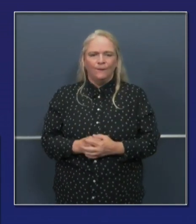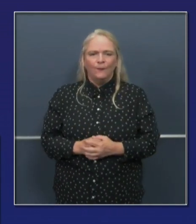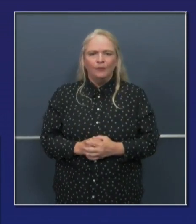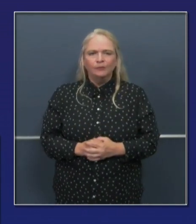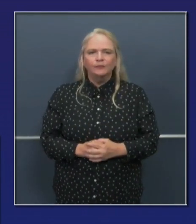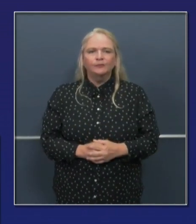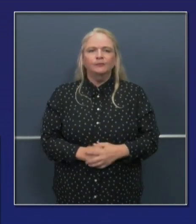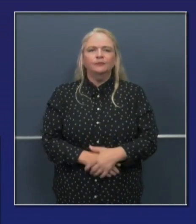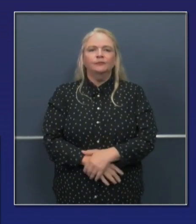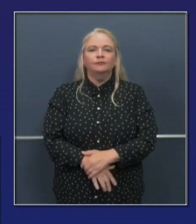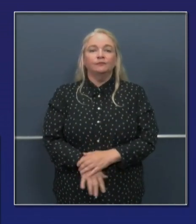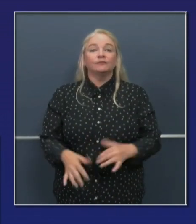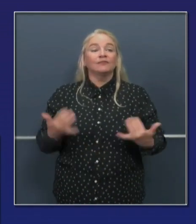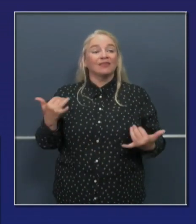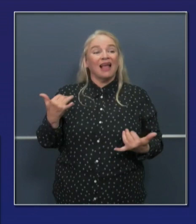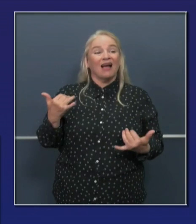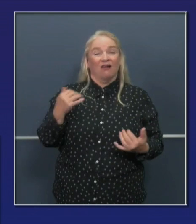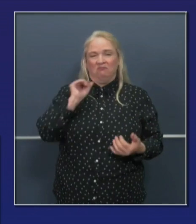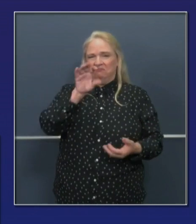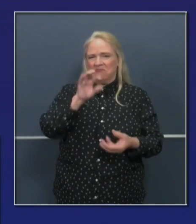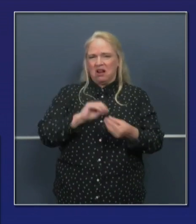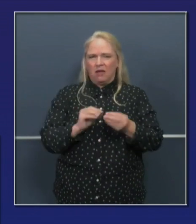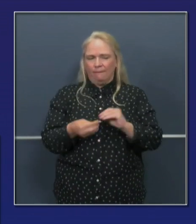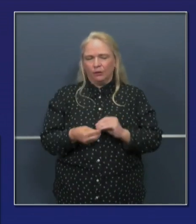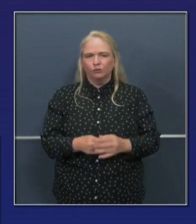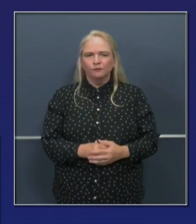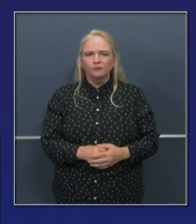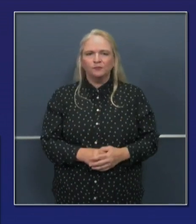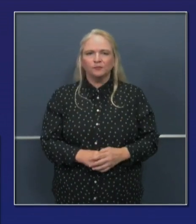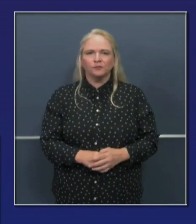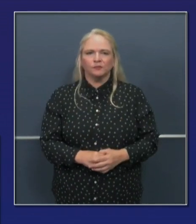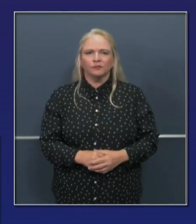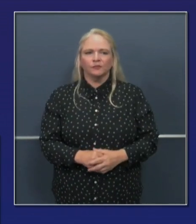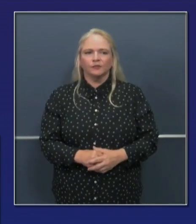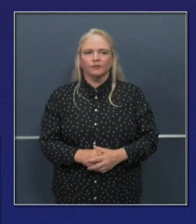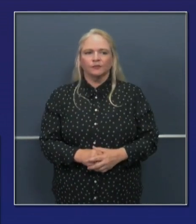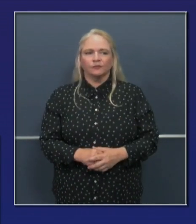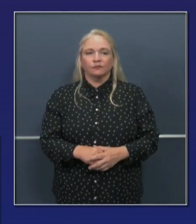number should draw some attention, and that is one of the